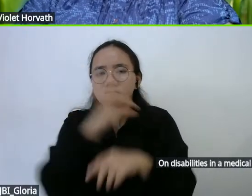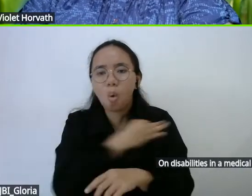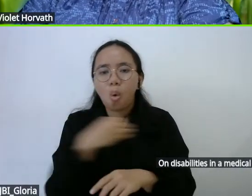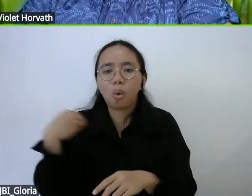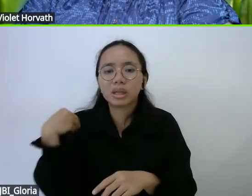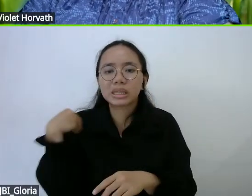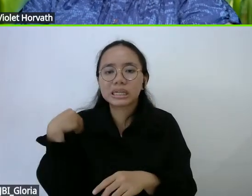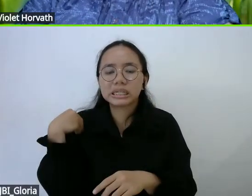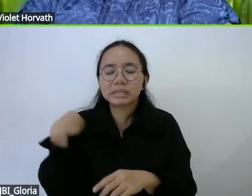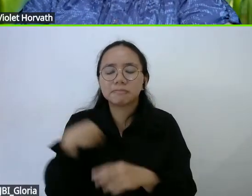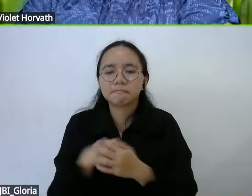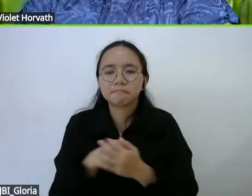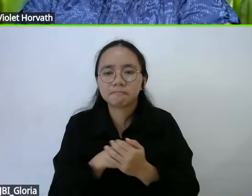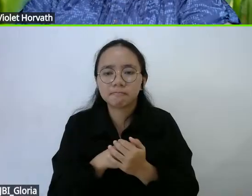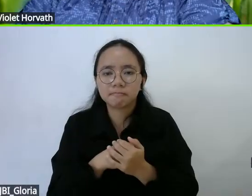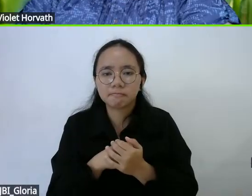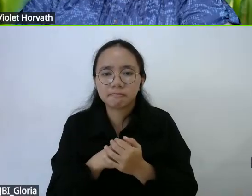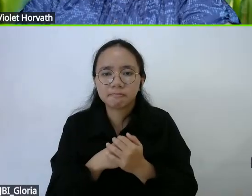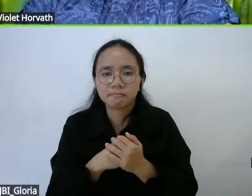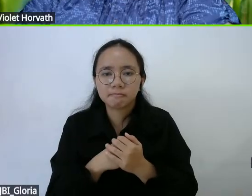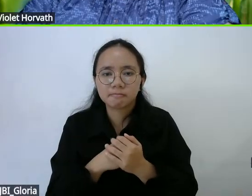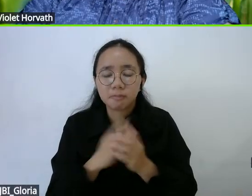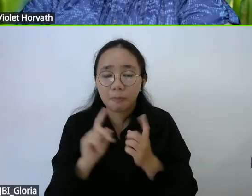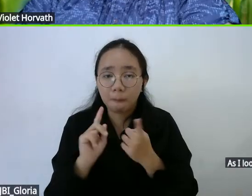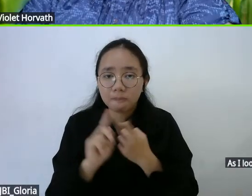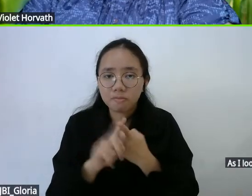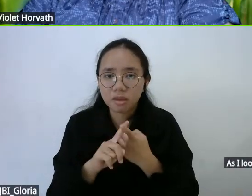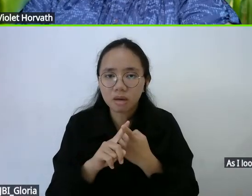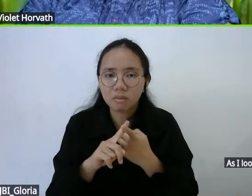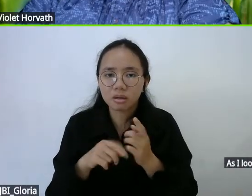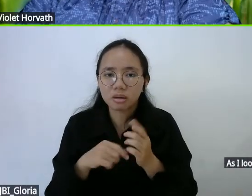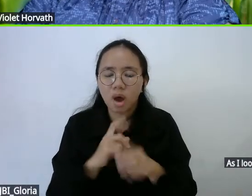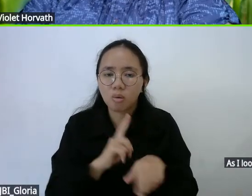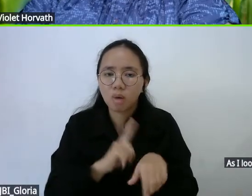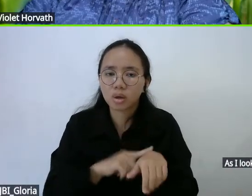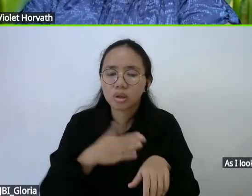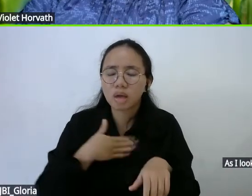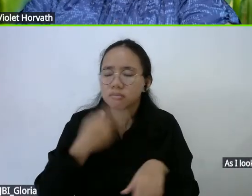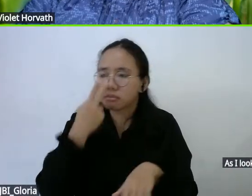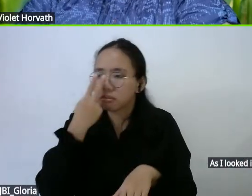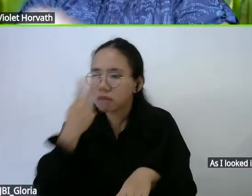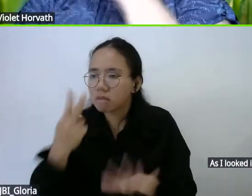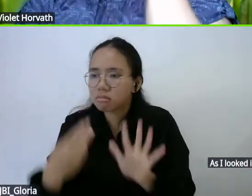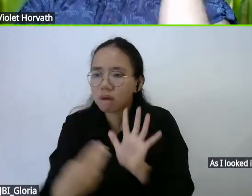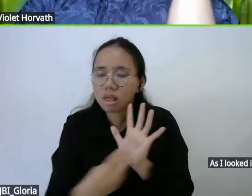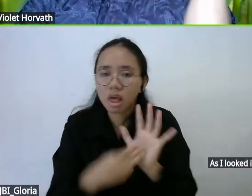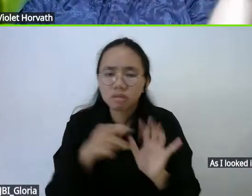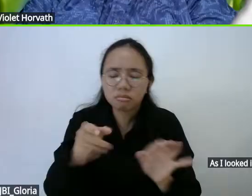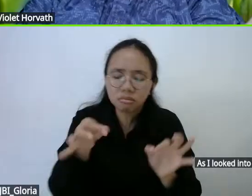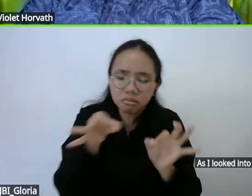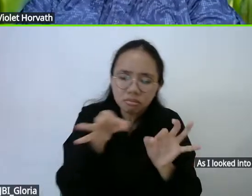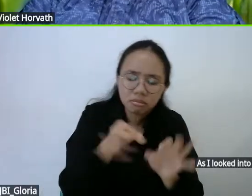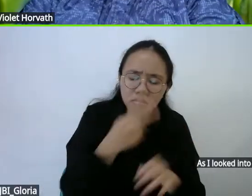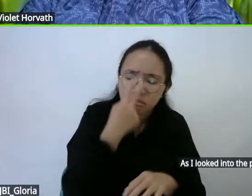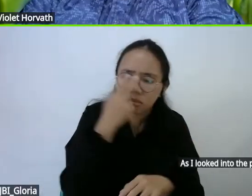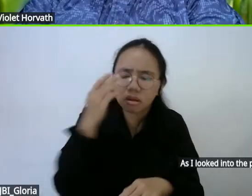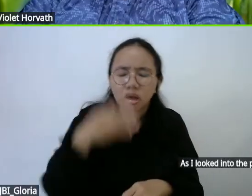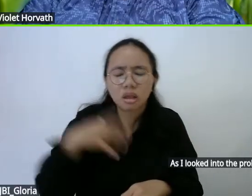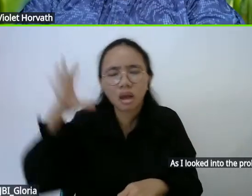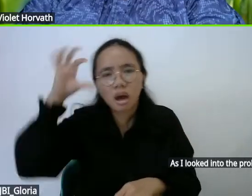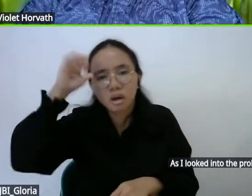As I looked into the problem more, I realized rather the same thing with